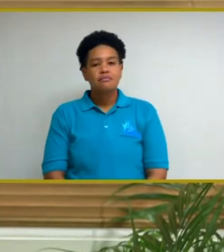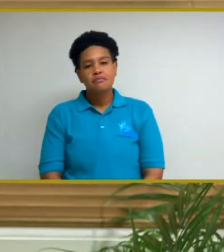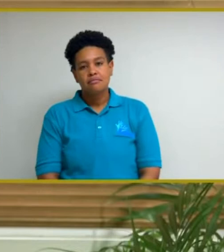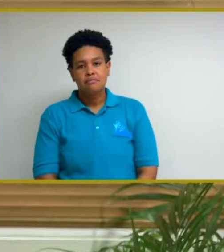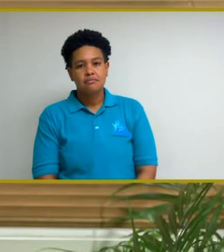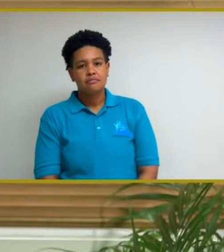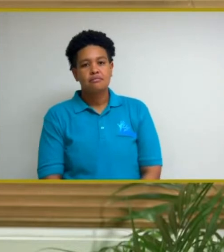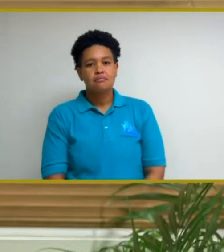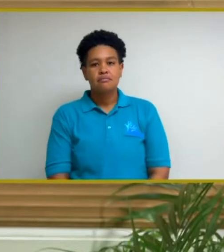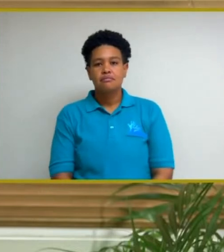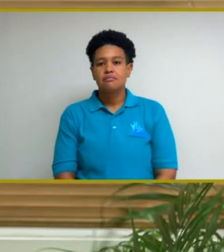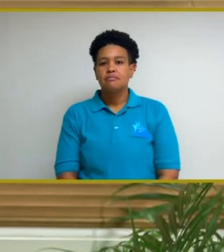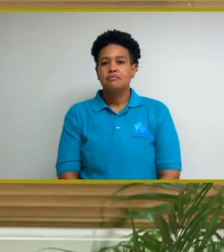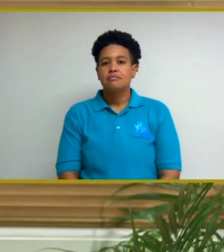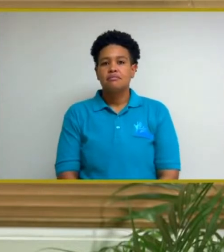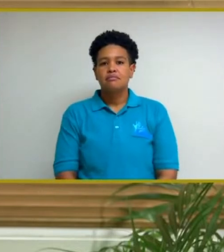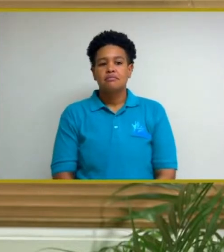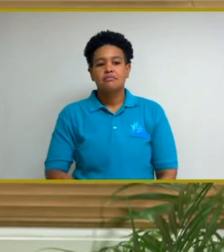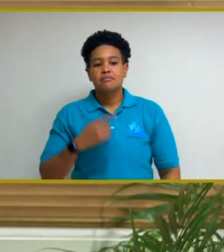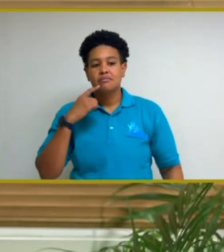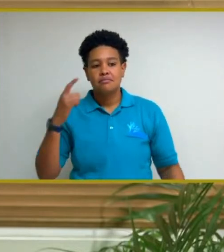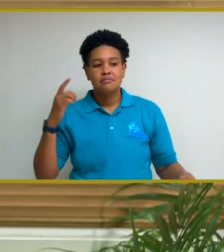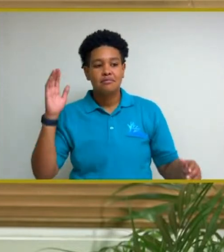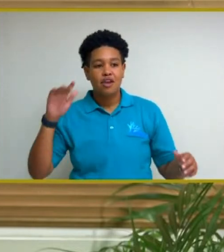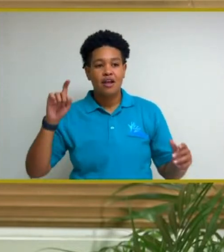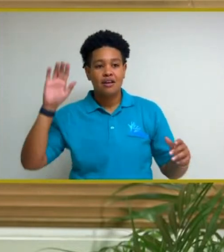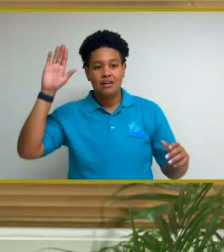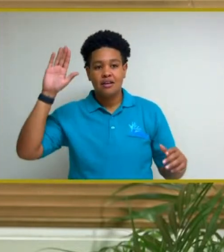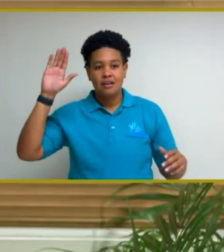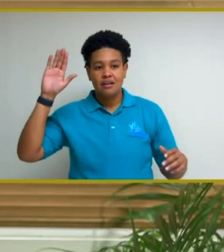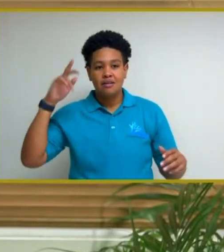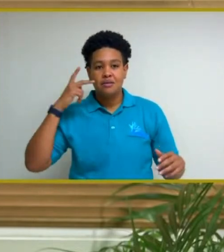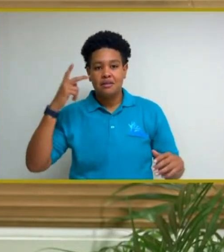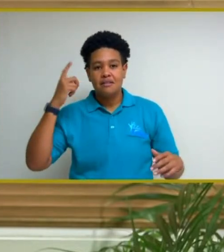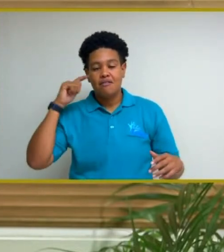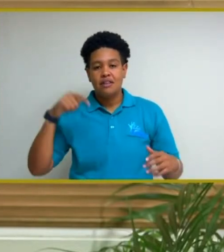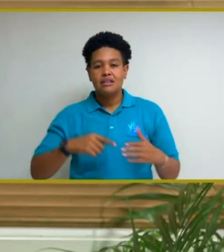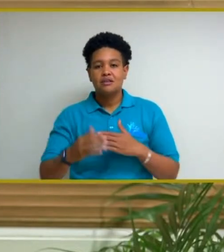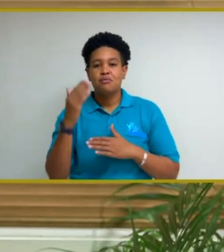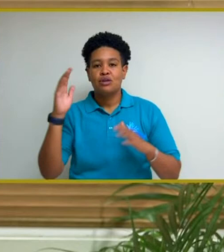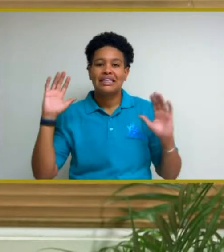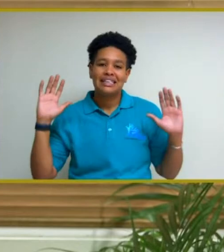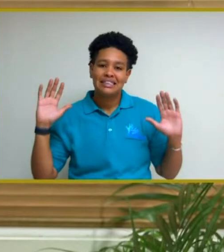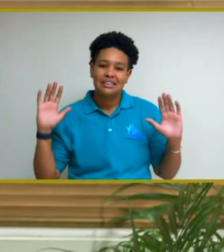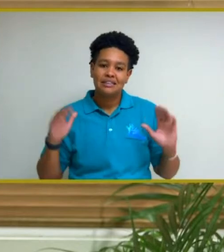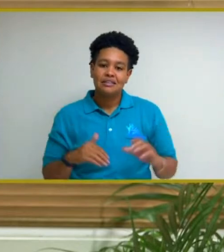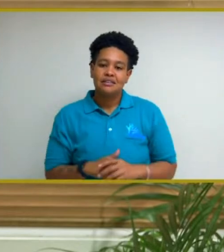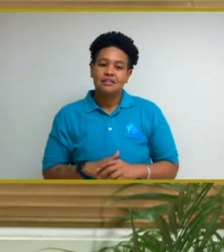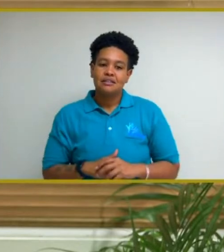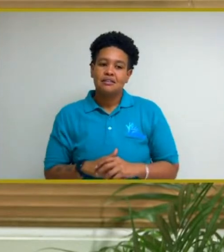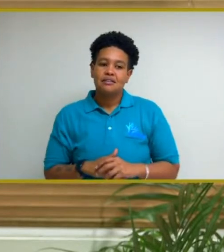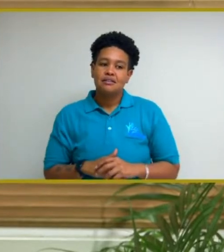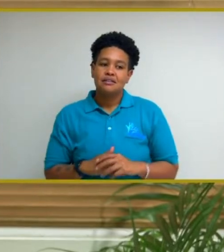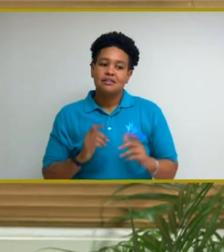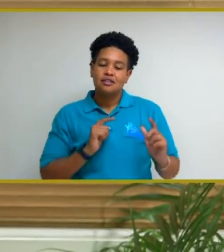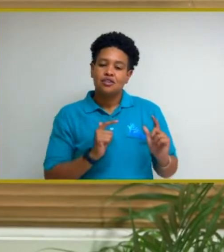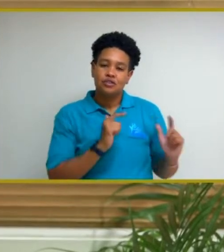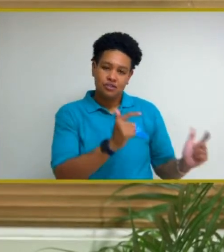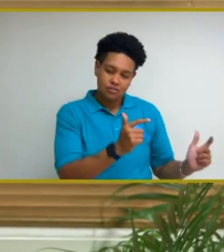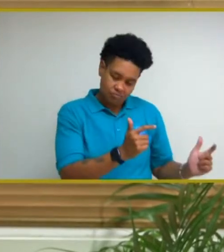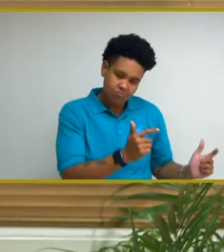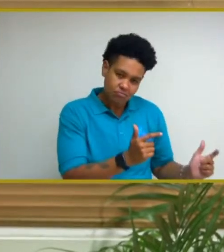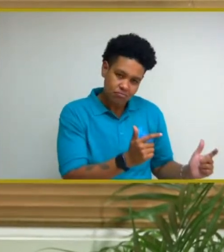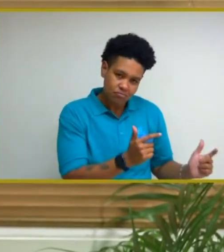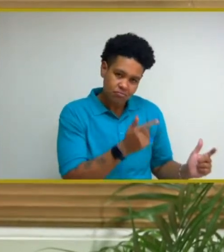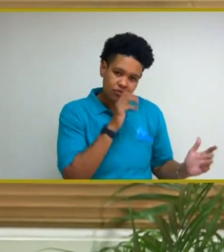Thank you very much, Minister. I think that's all the raised hands we're seeing for this morning. So I'm just going to hand